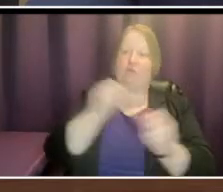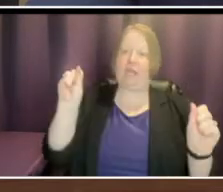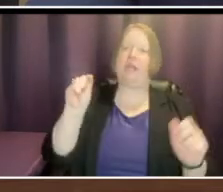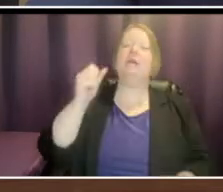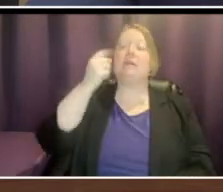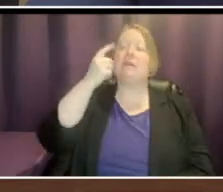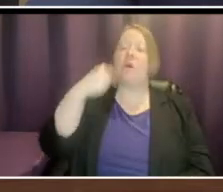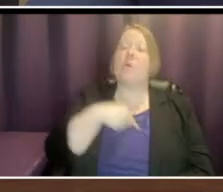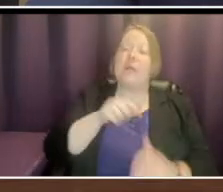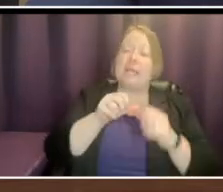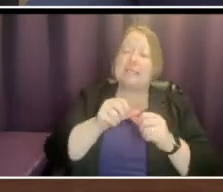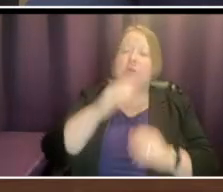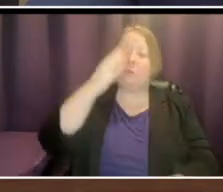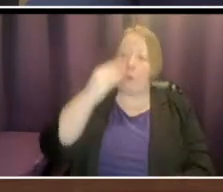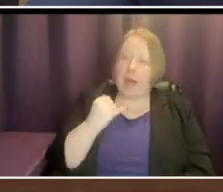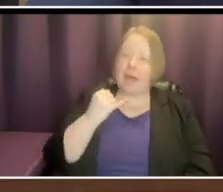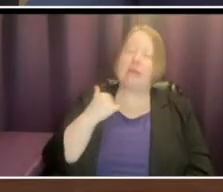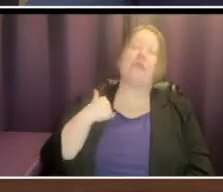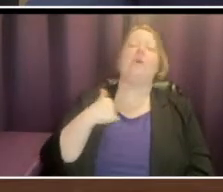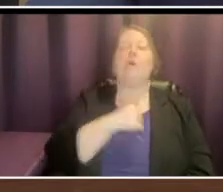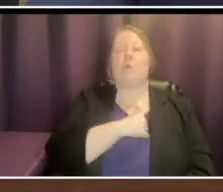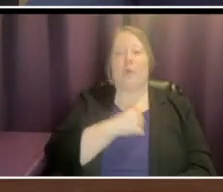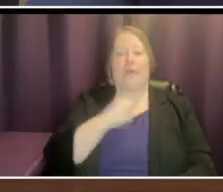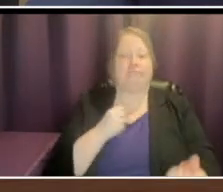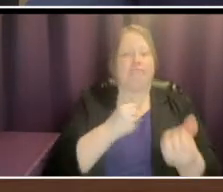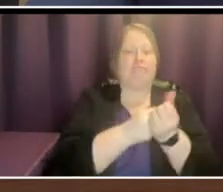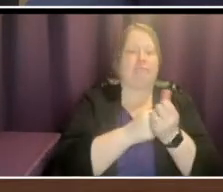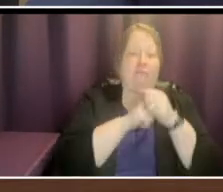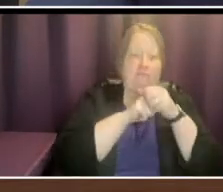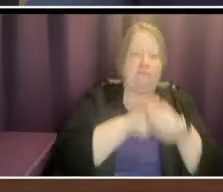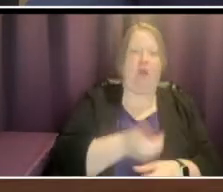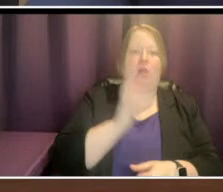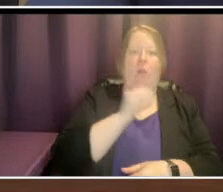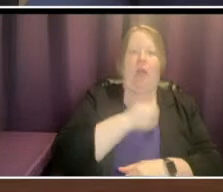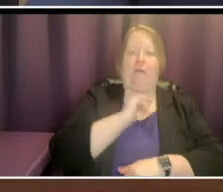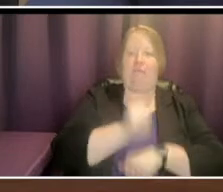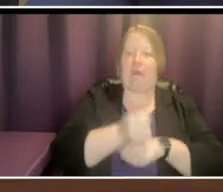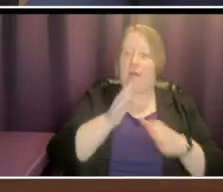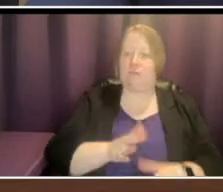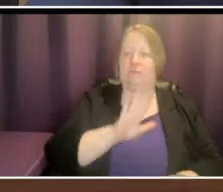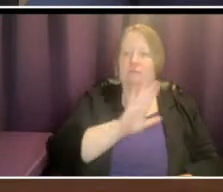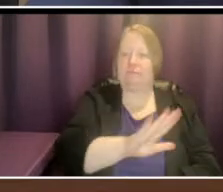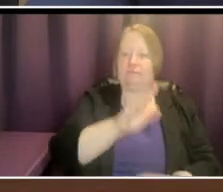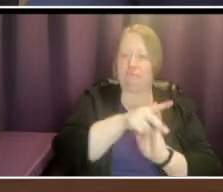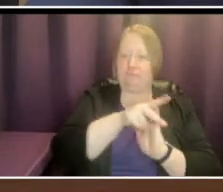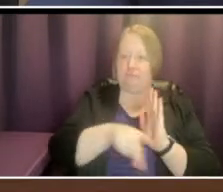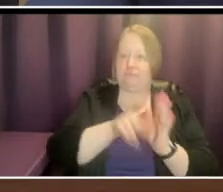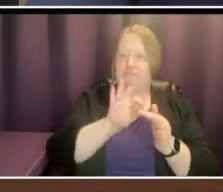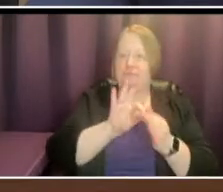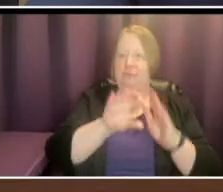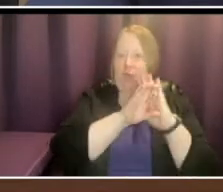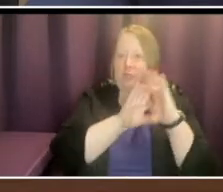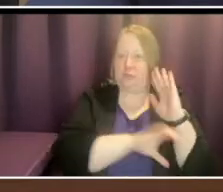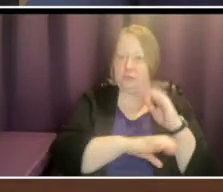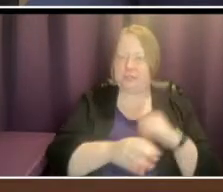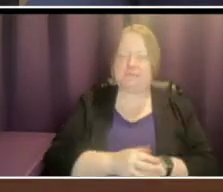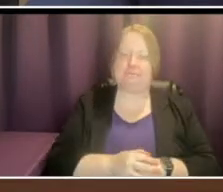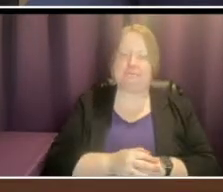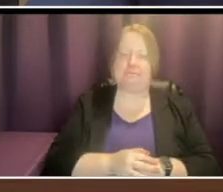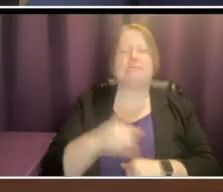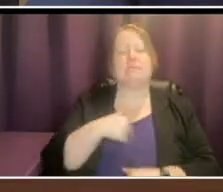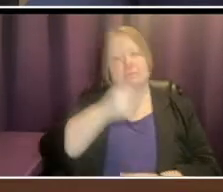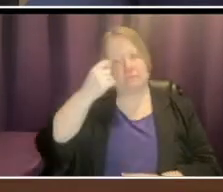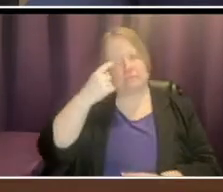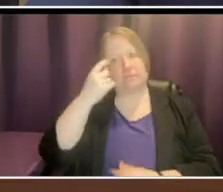because we bind ourselves to our founders' principles, to our Constitution. We recognize that some principles must